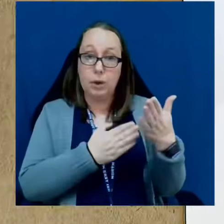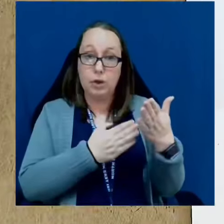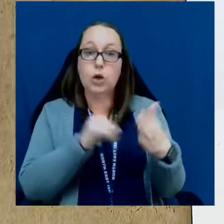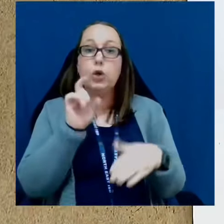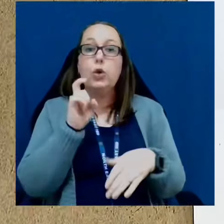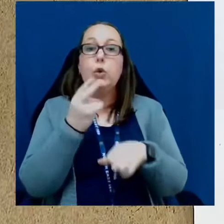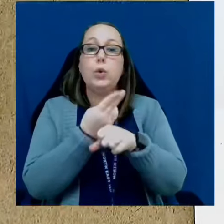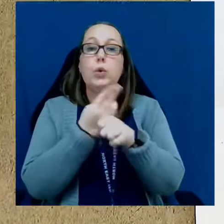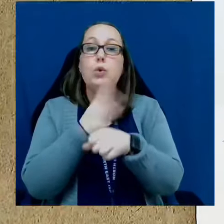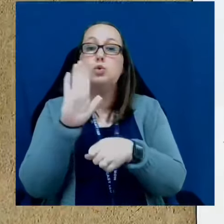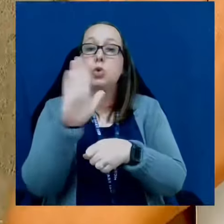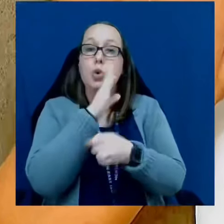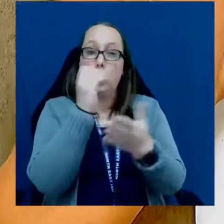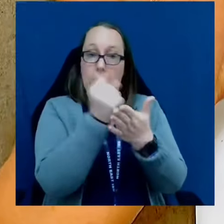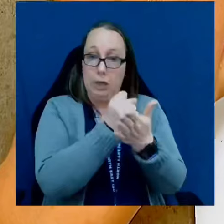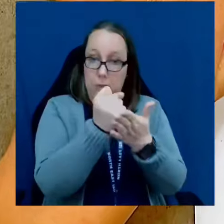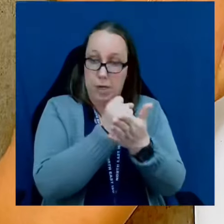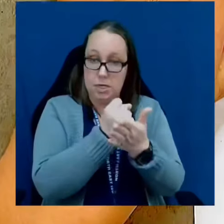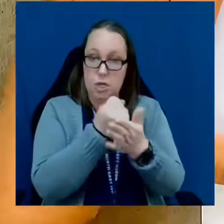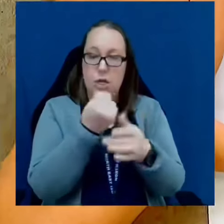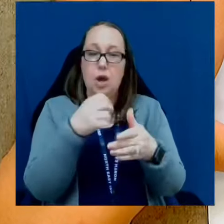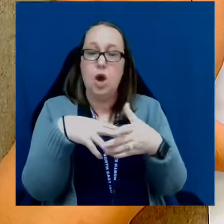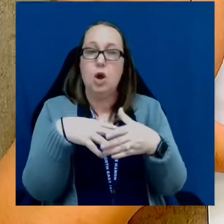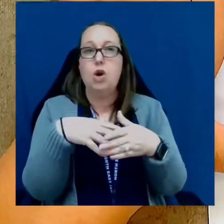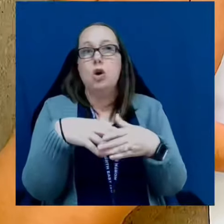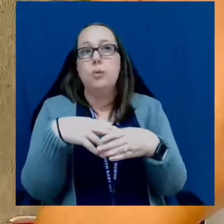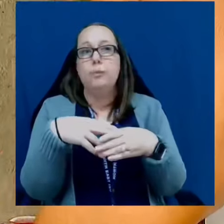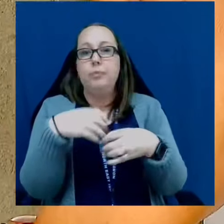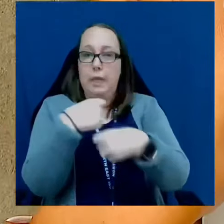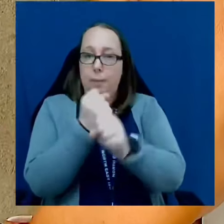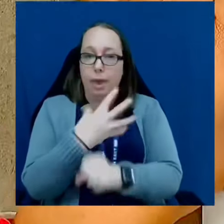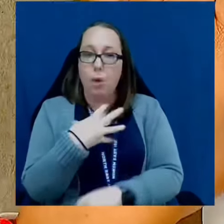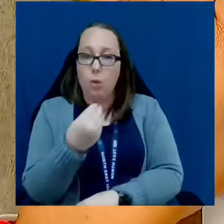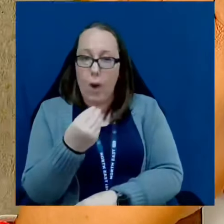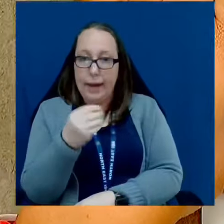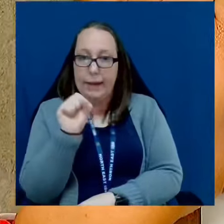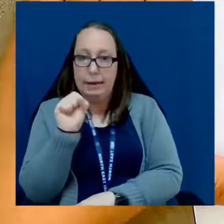making sure that you pull out any white areas that you might have.